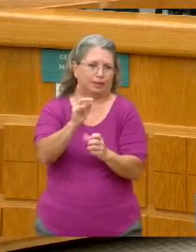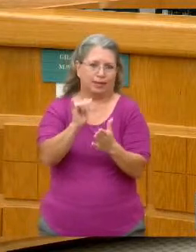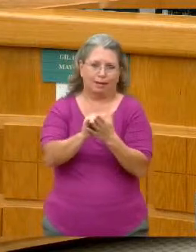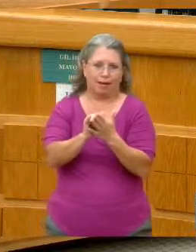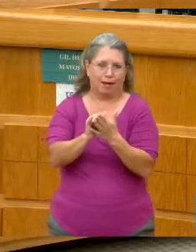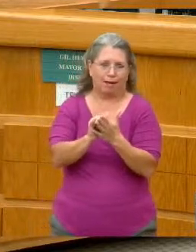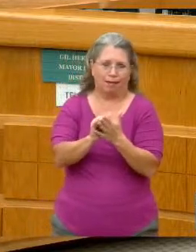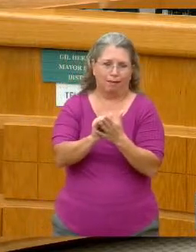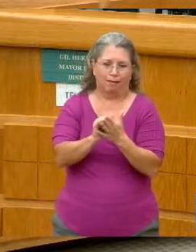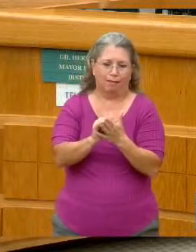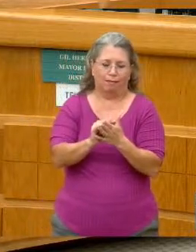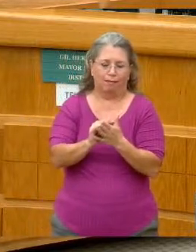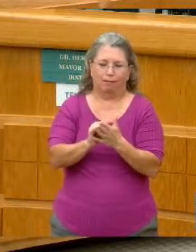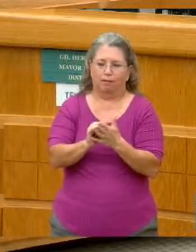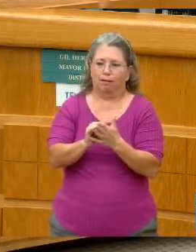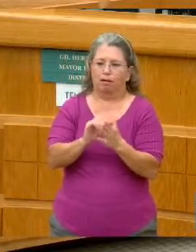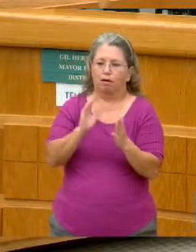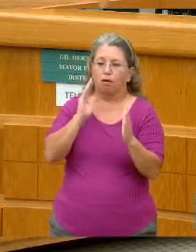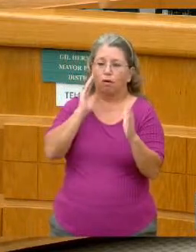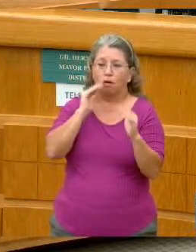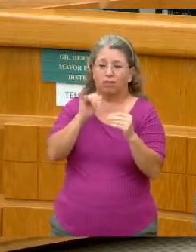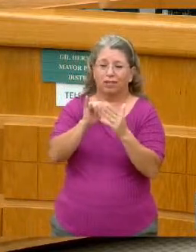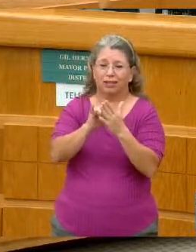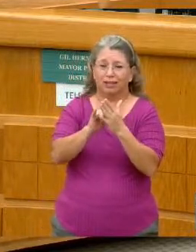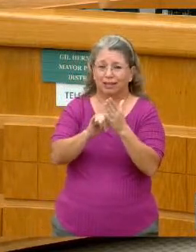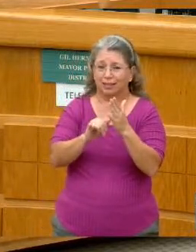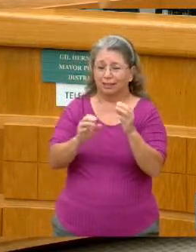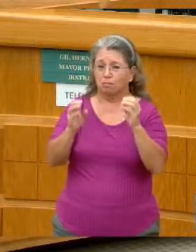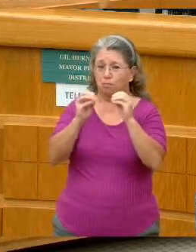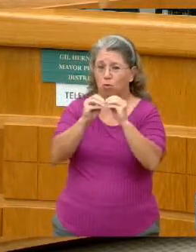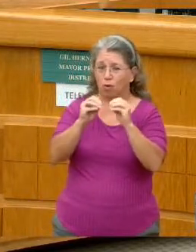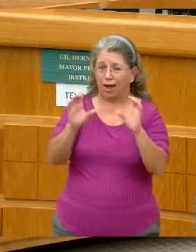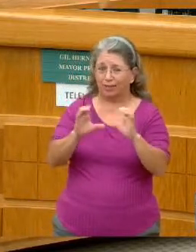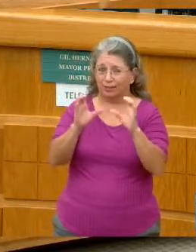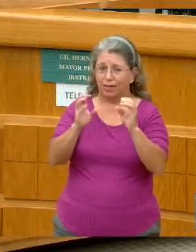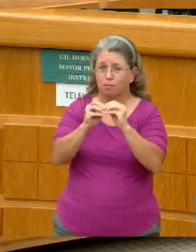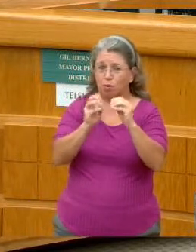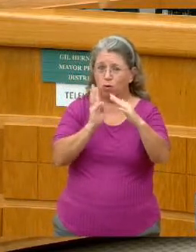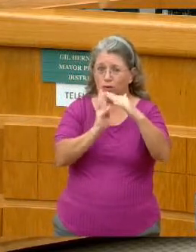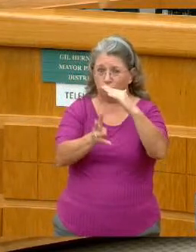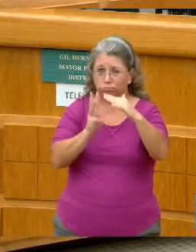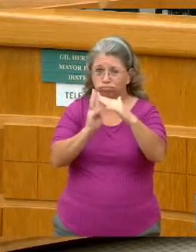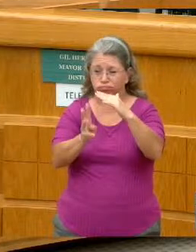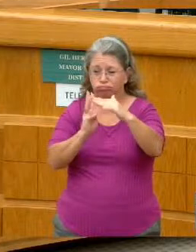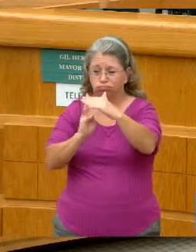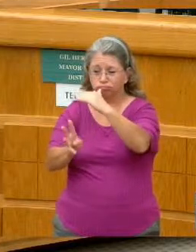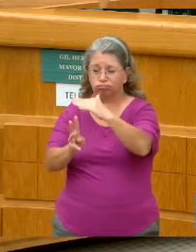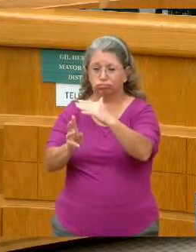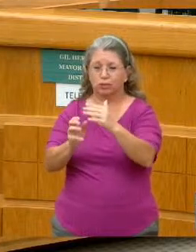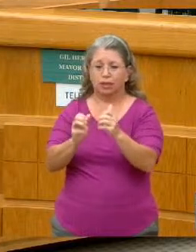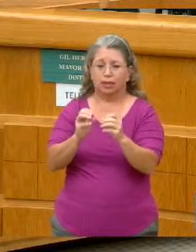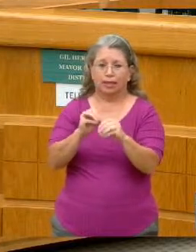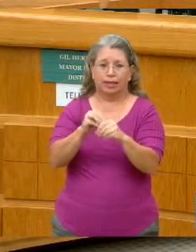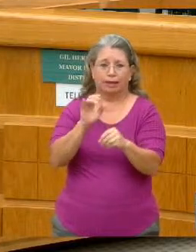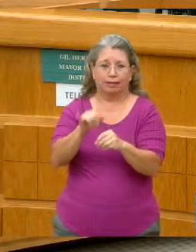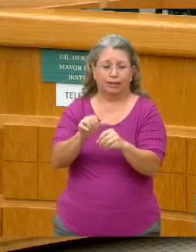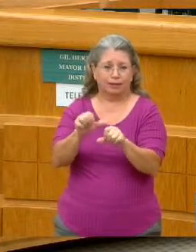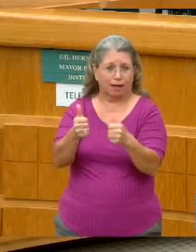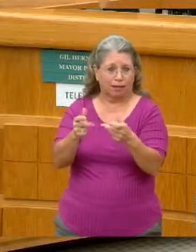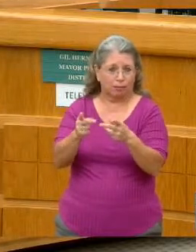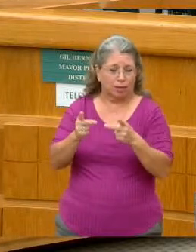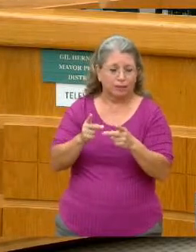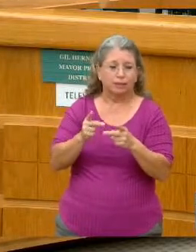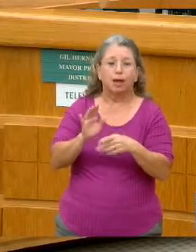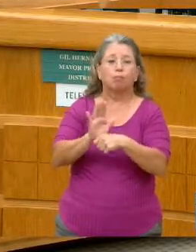Now, hopefully, this increased activity that we're seeing in foot traffic in these non-essential locations, movie theaters also